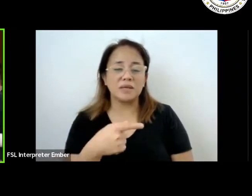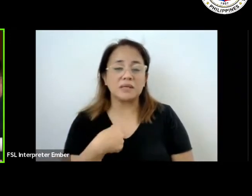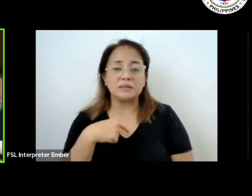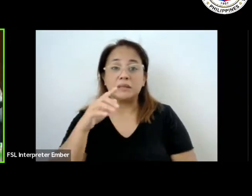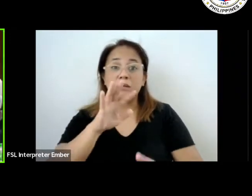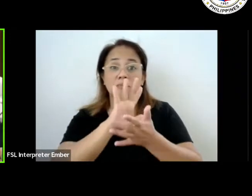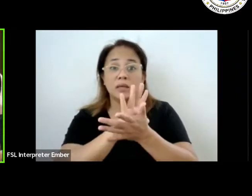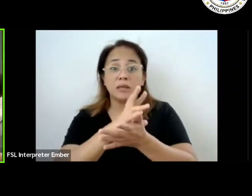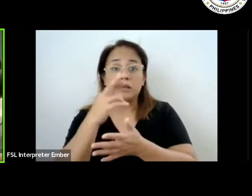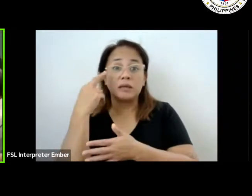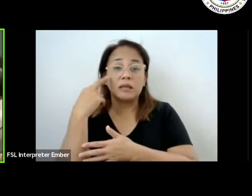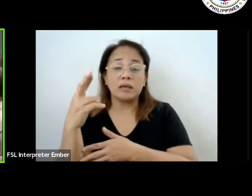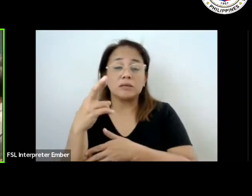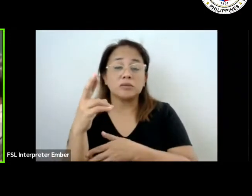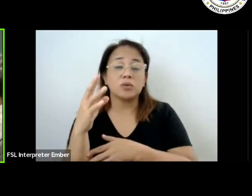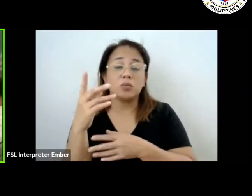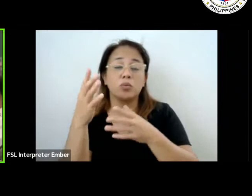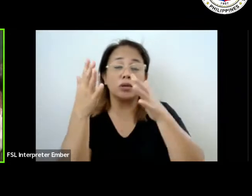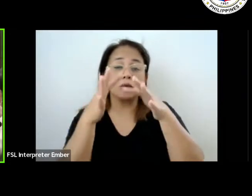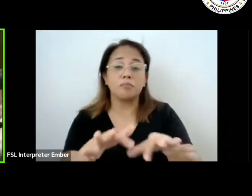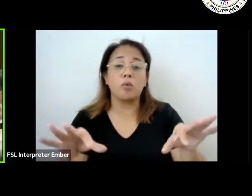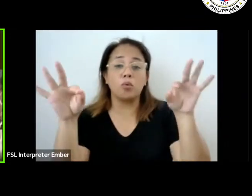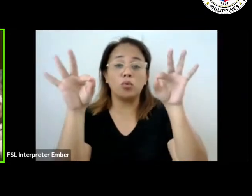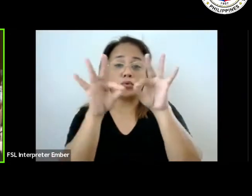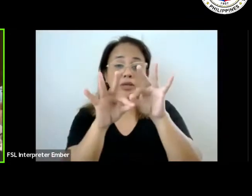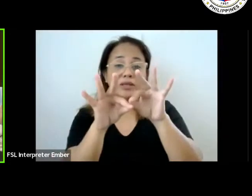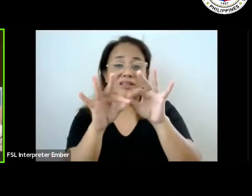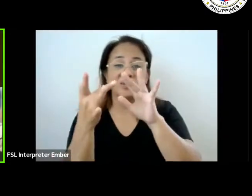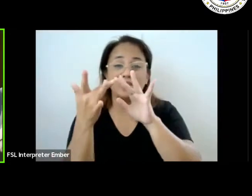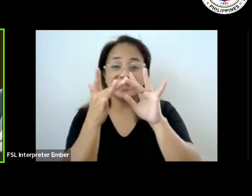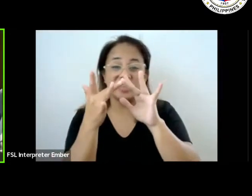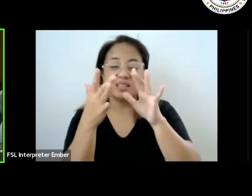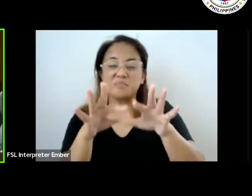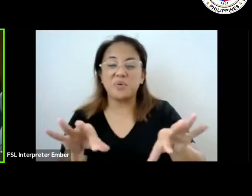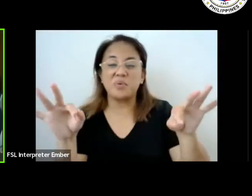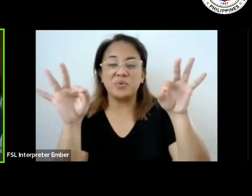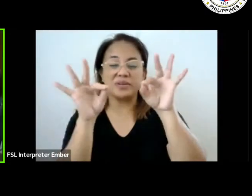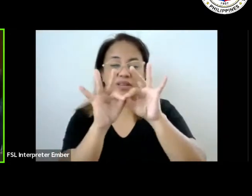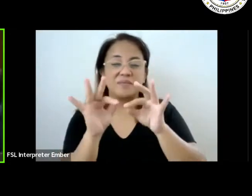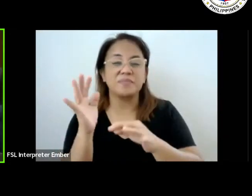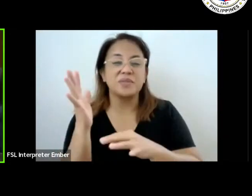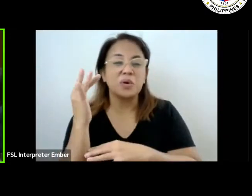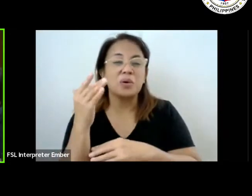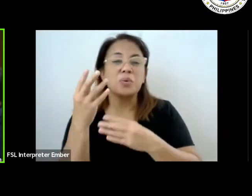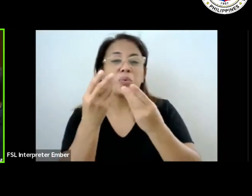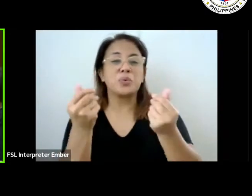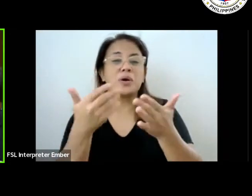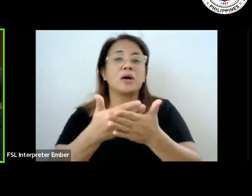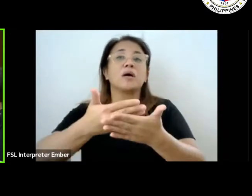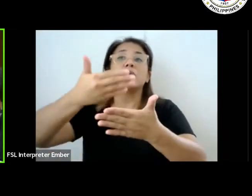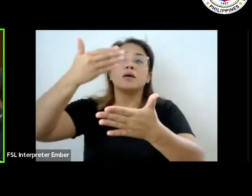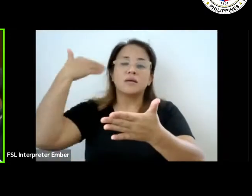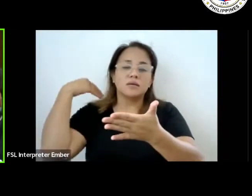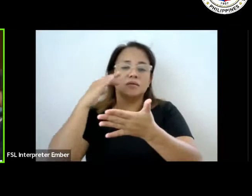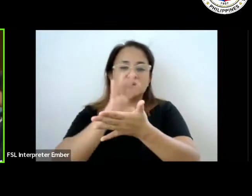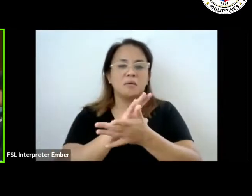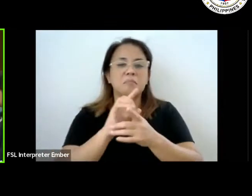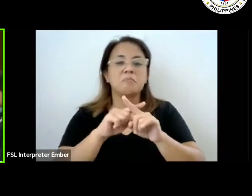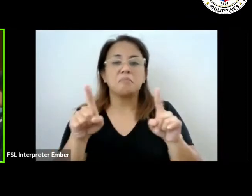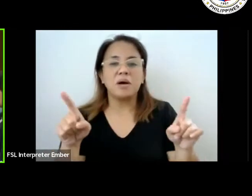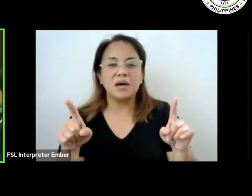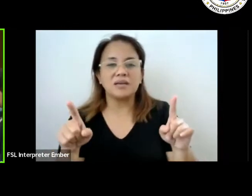that this is very important, itong connectivity. This should have been addressed even before the pandemic, but it became